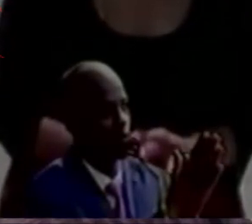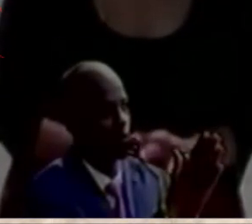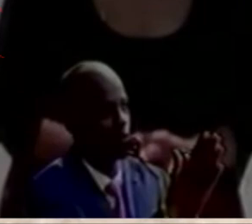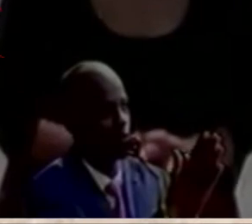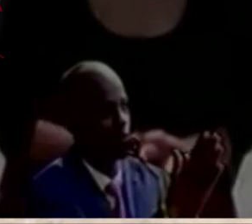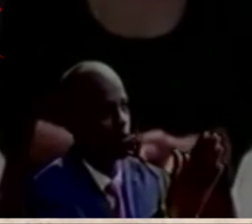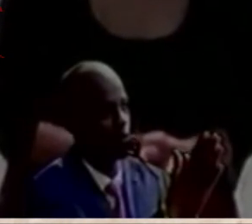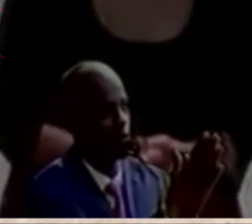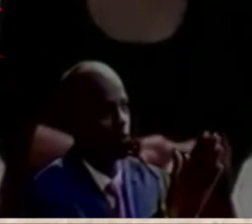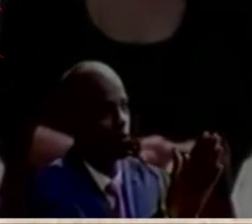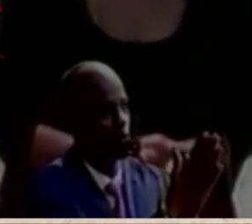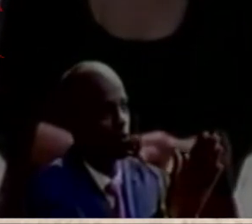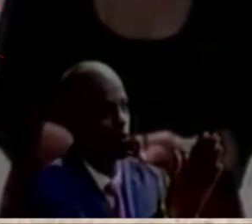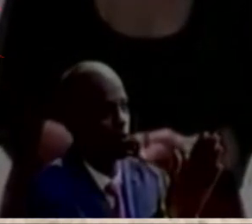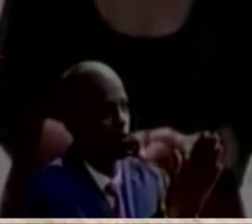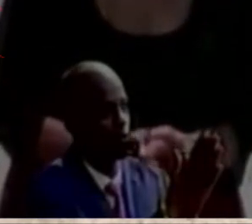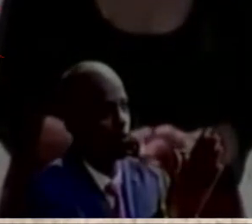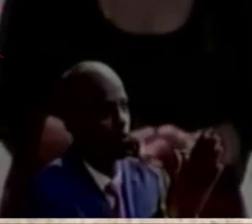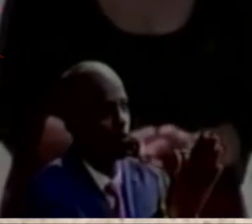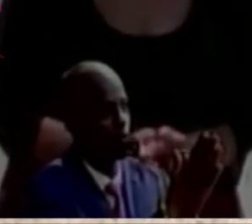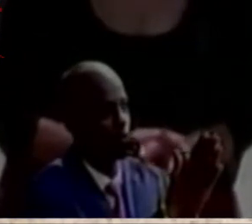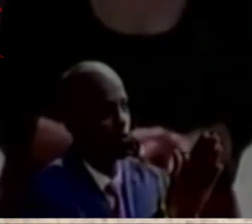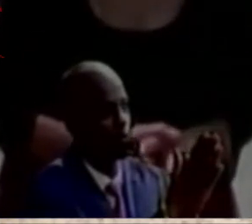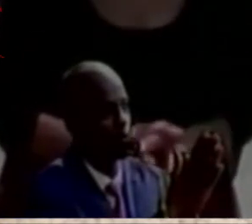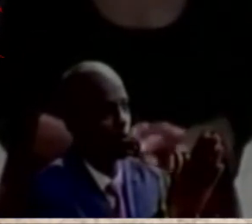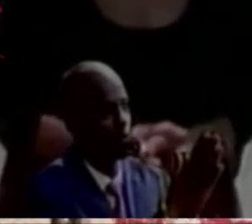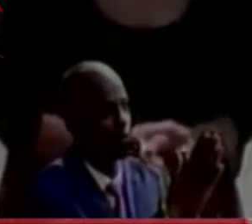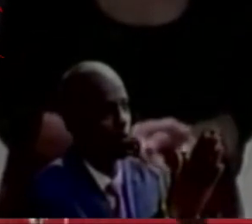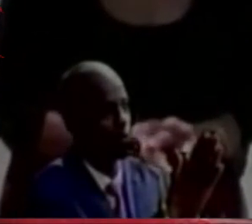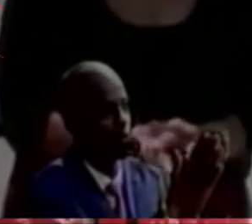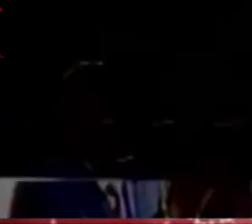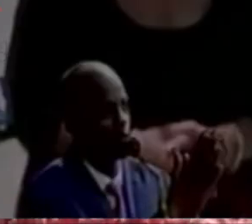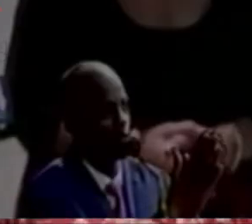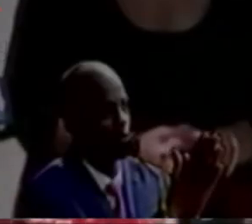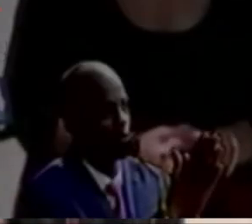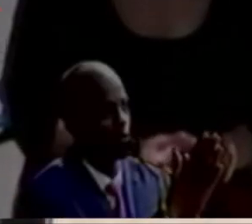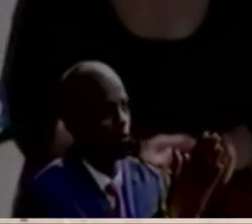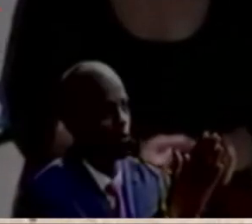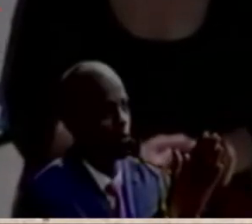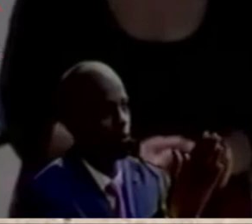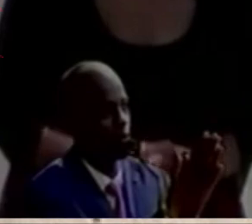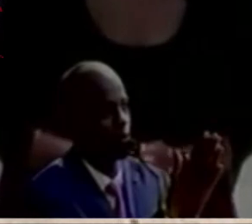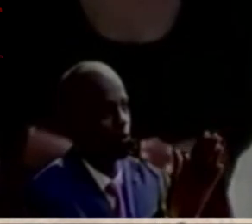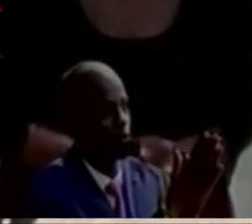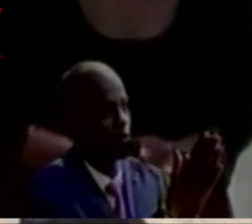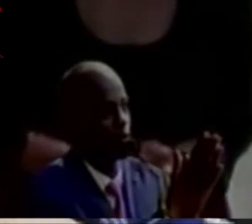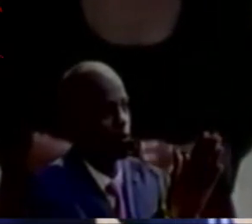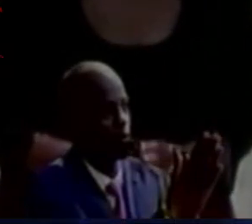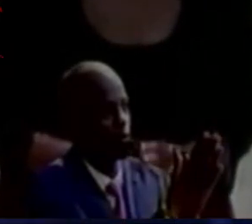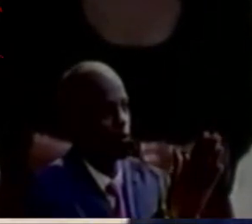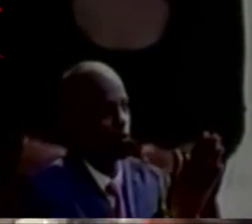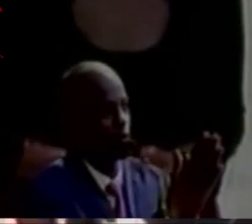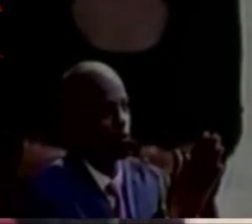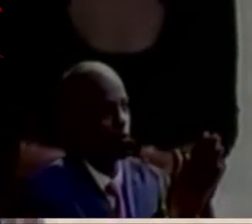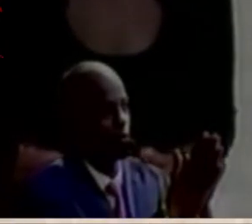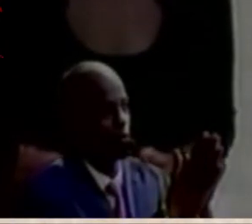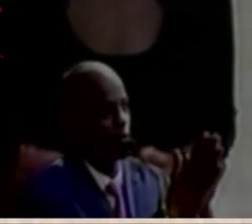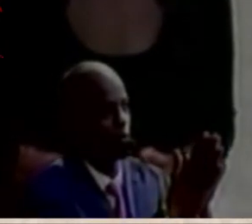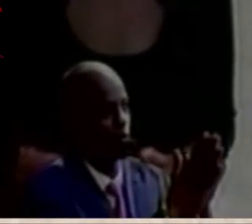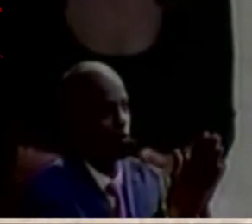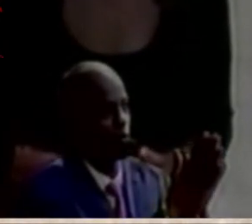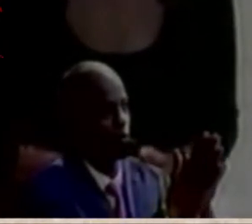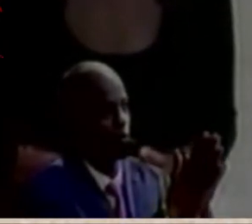USAID in support of the government of Haiti, and closely in coordination with our DOD partners from U.S. Southern